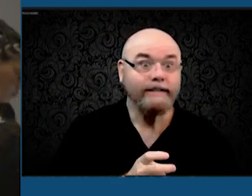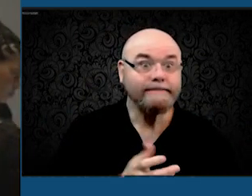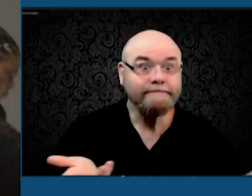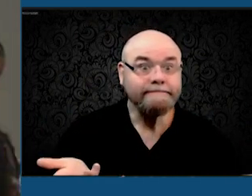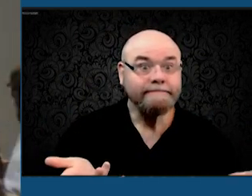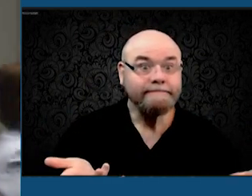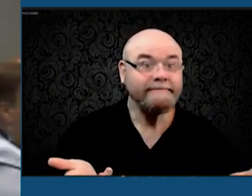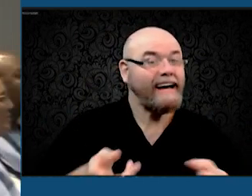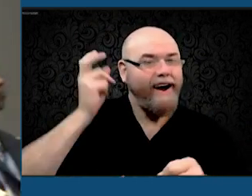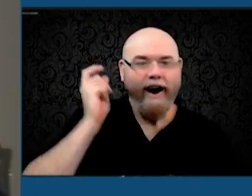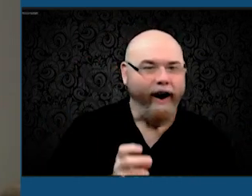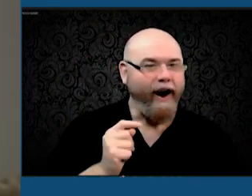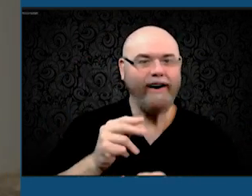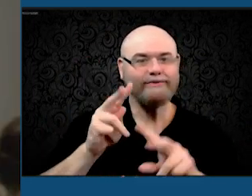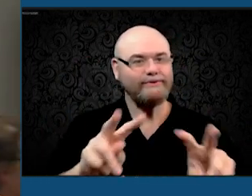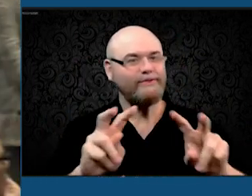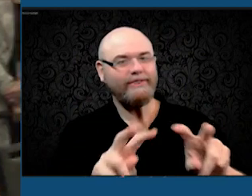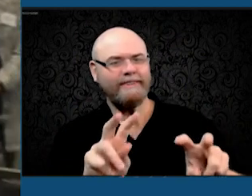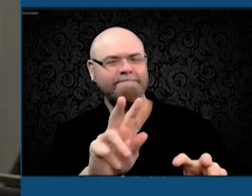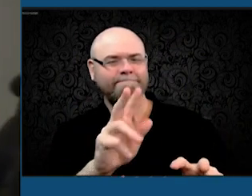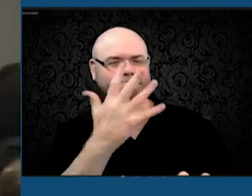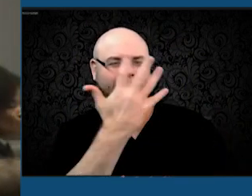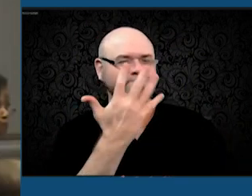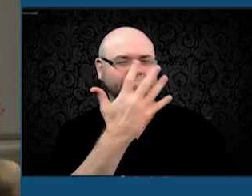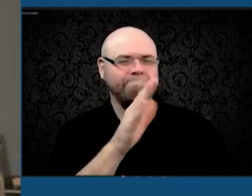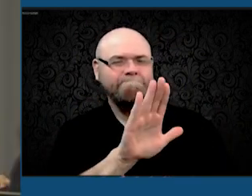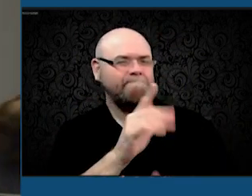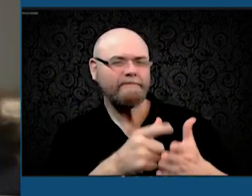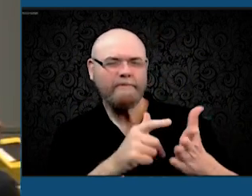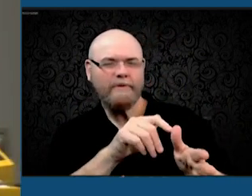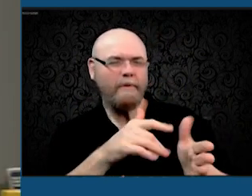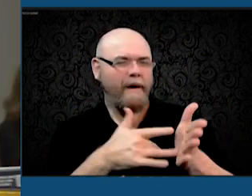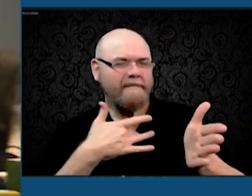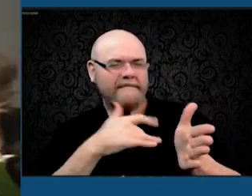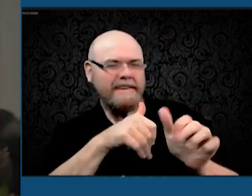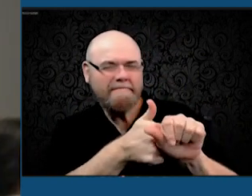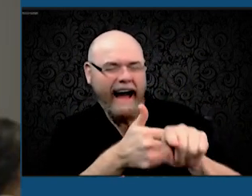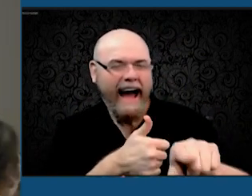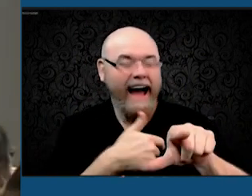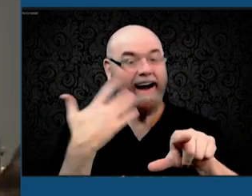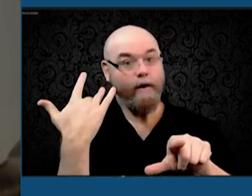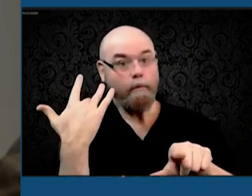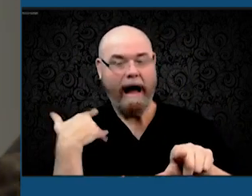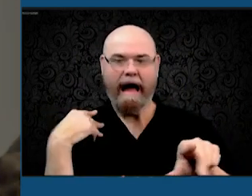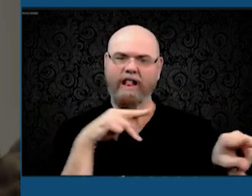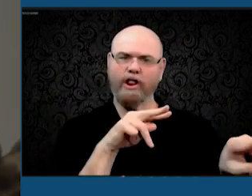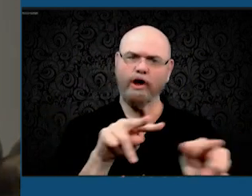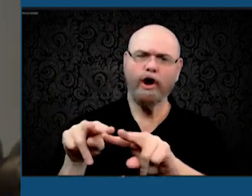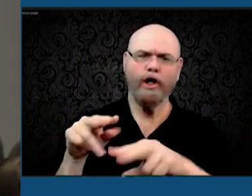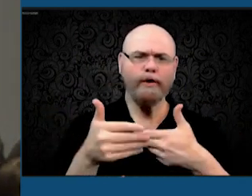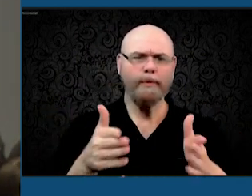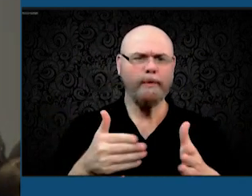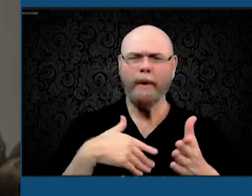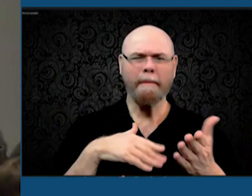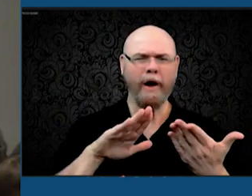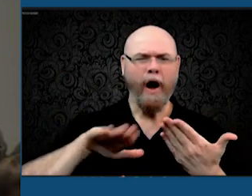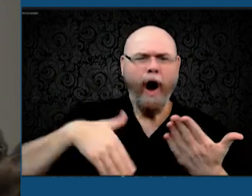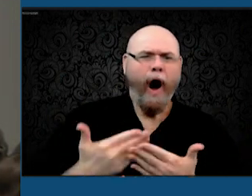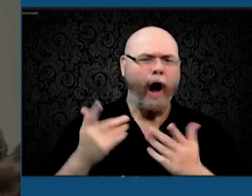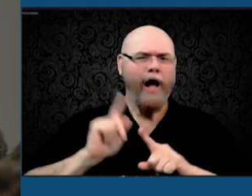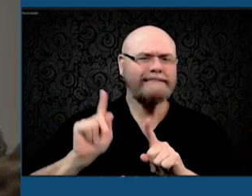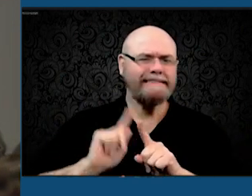to read people's facial expressions. Because why? Look at this room. We have people from all different ethnic and racial